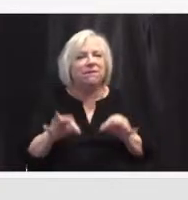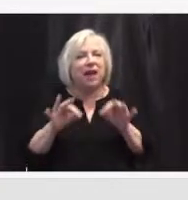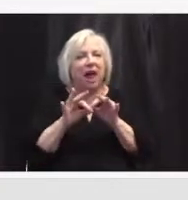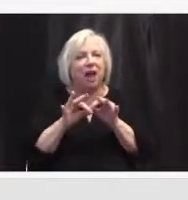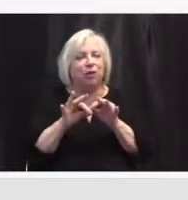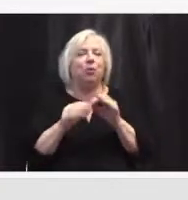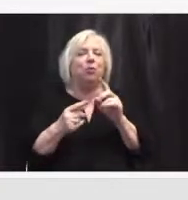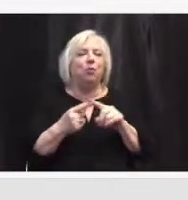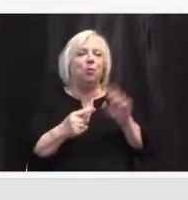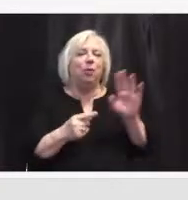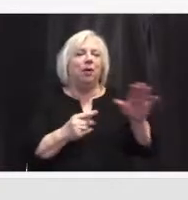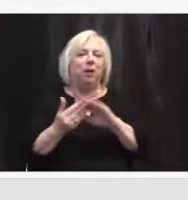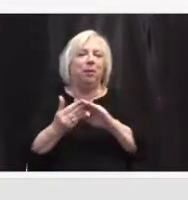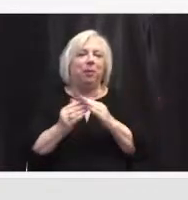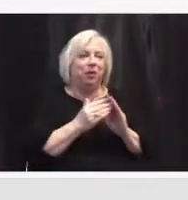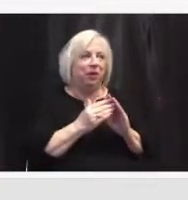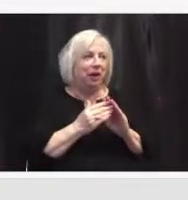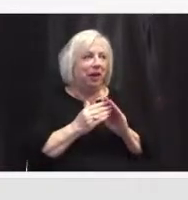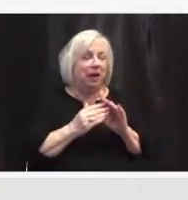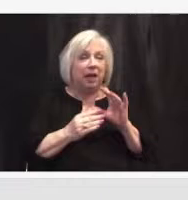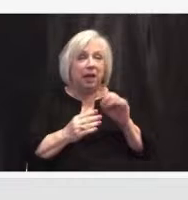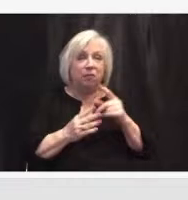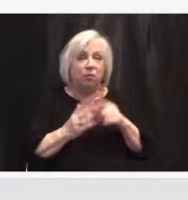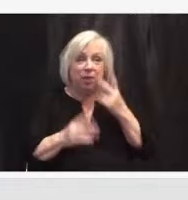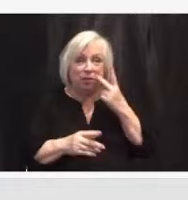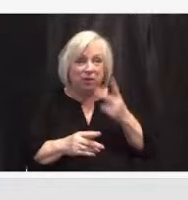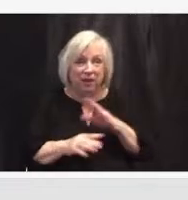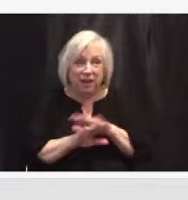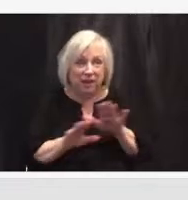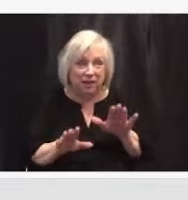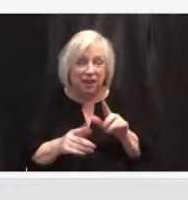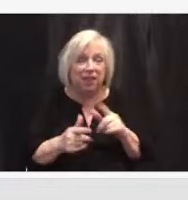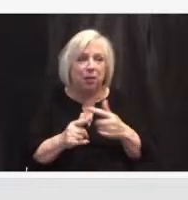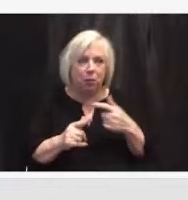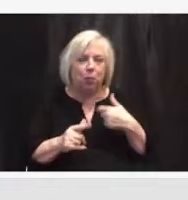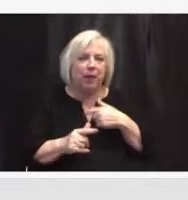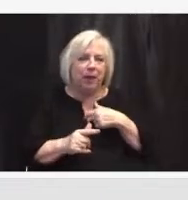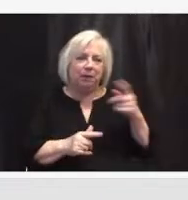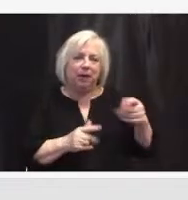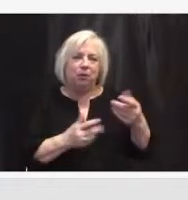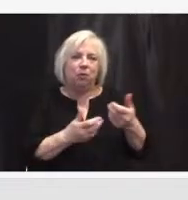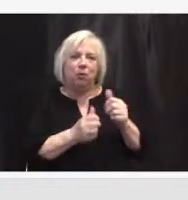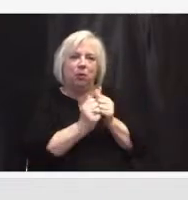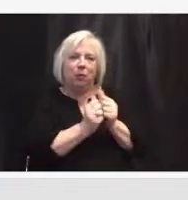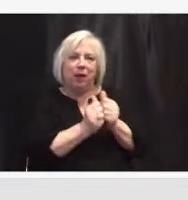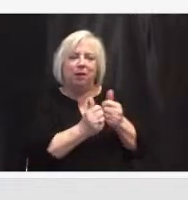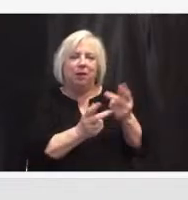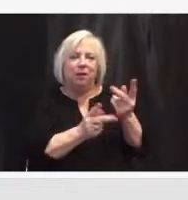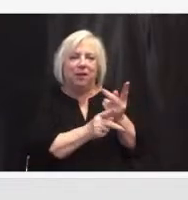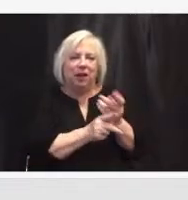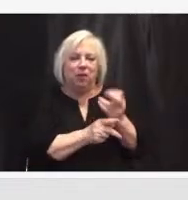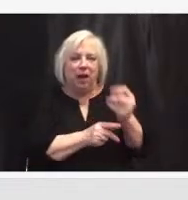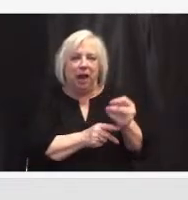And if what they're seeing is not, then we need to figure that out. The parking situation, to me, feels like it can easily